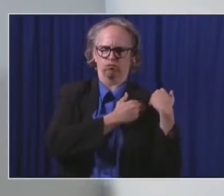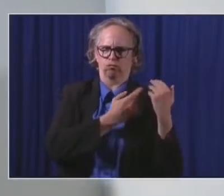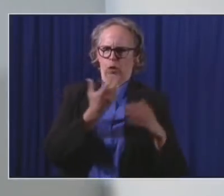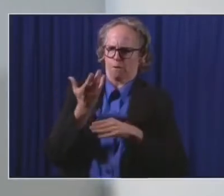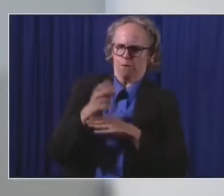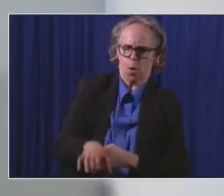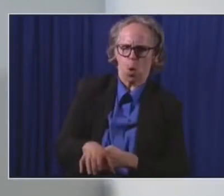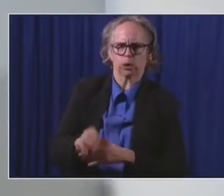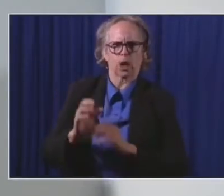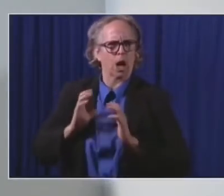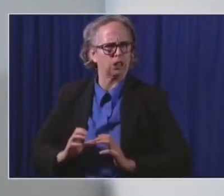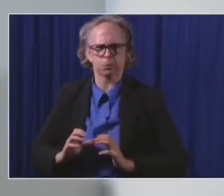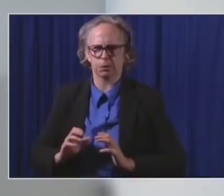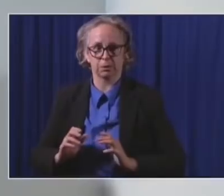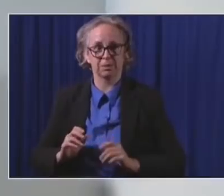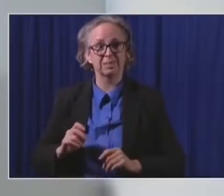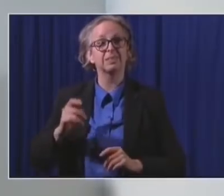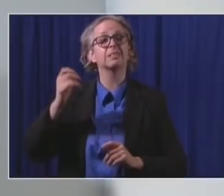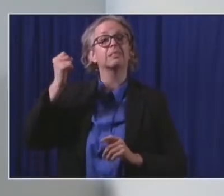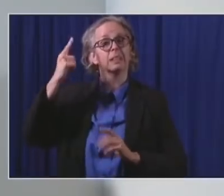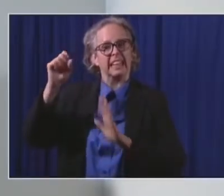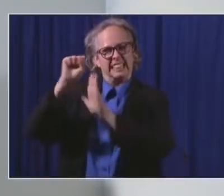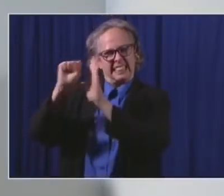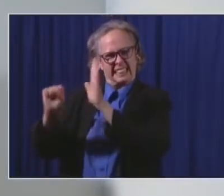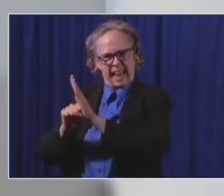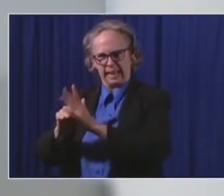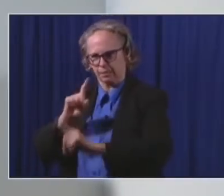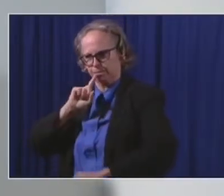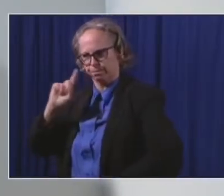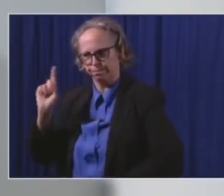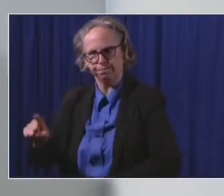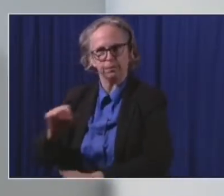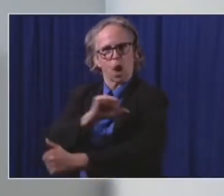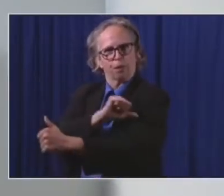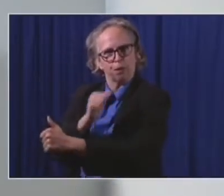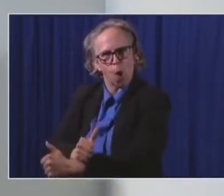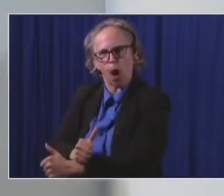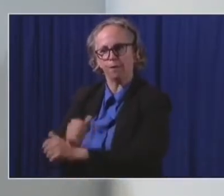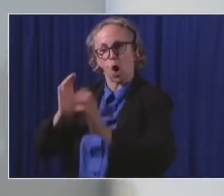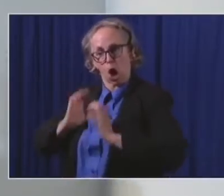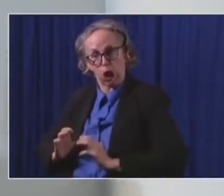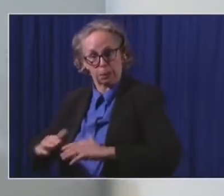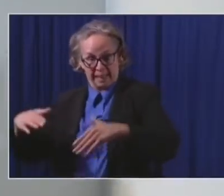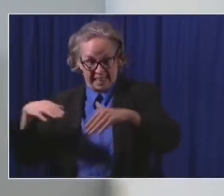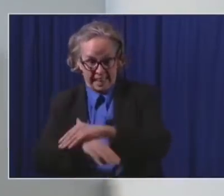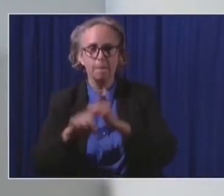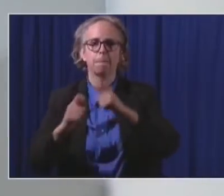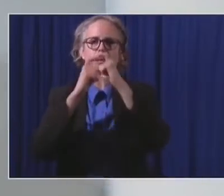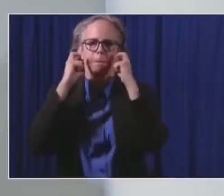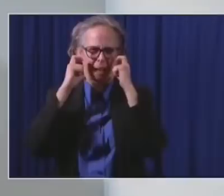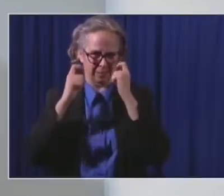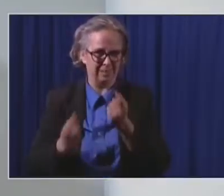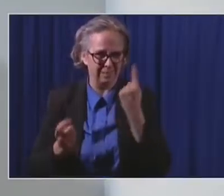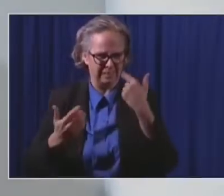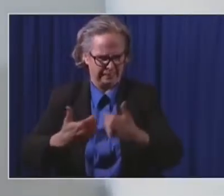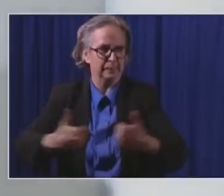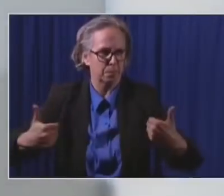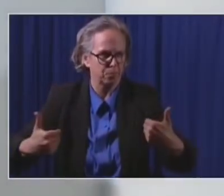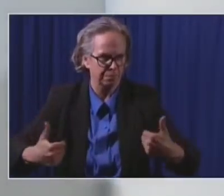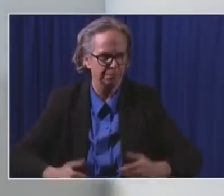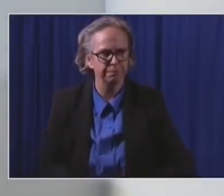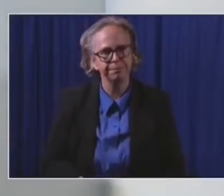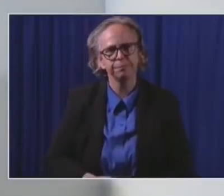comply and to encourage compliance with these rules. And additionally, we have